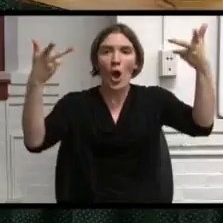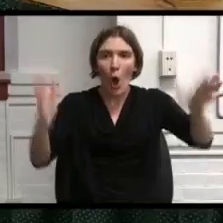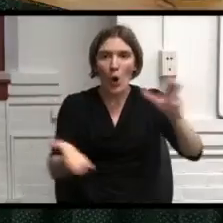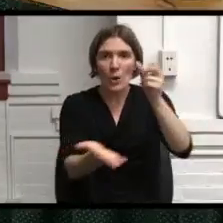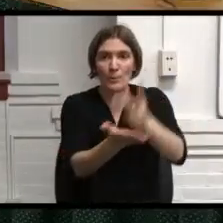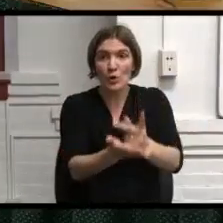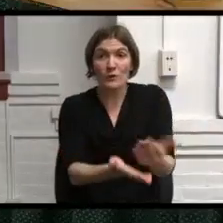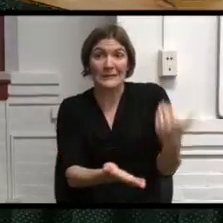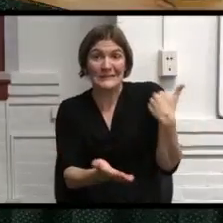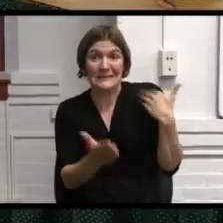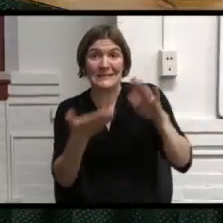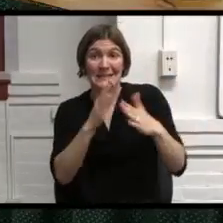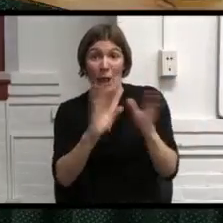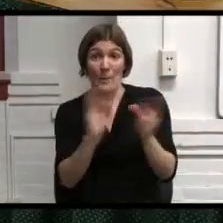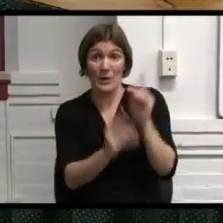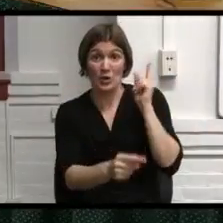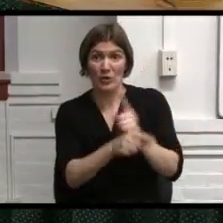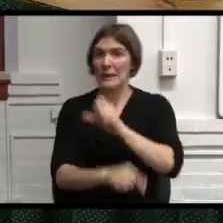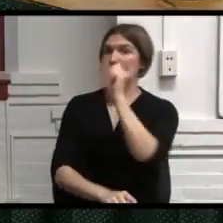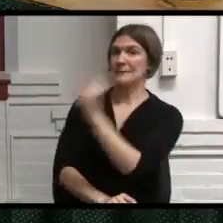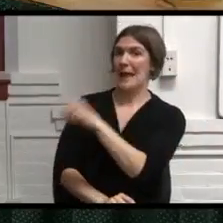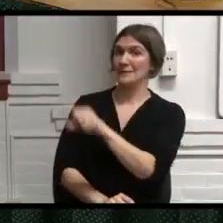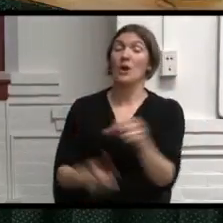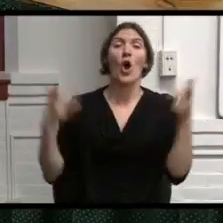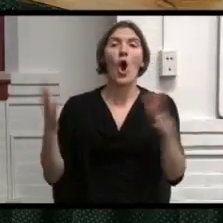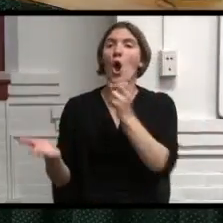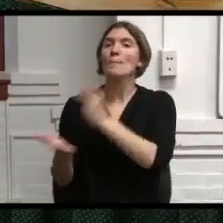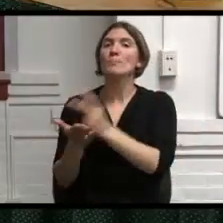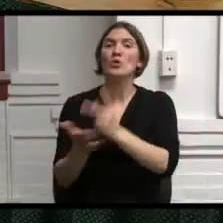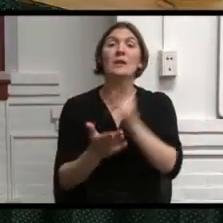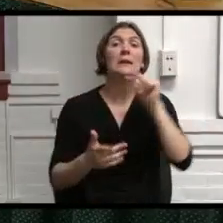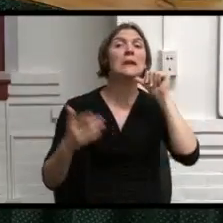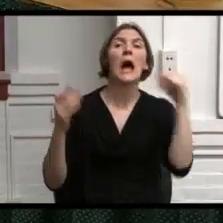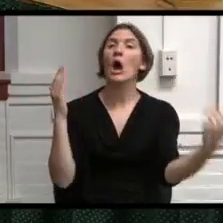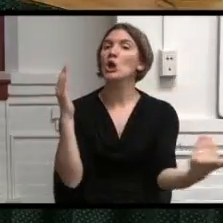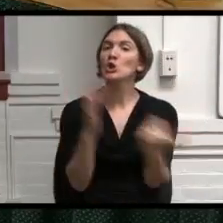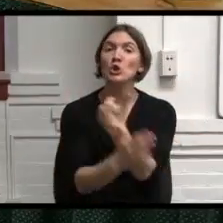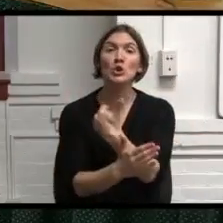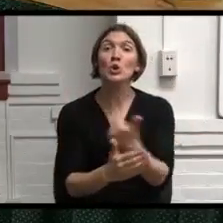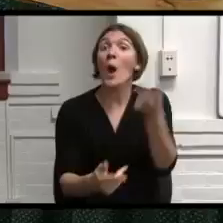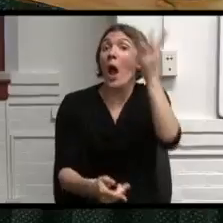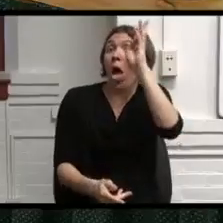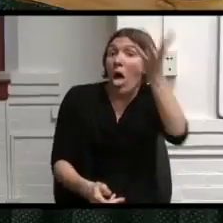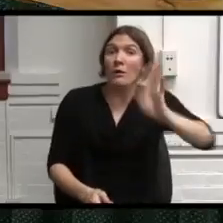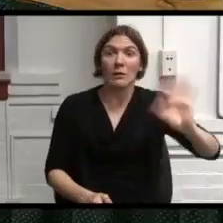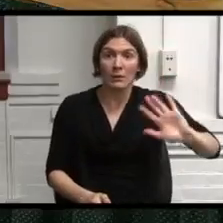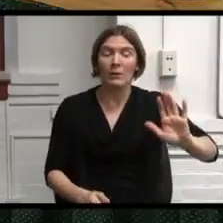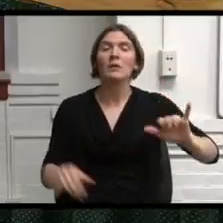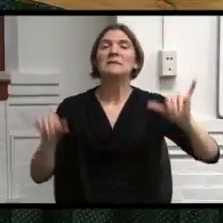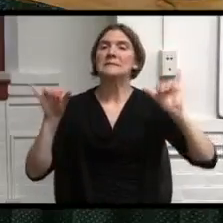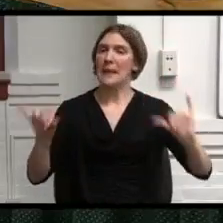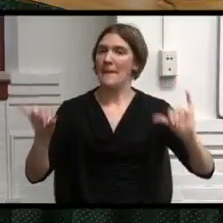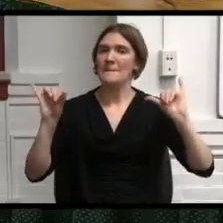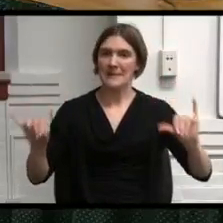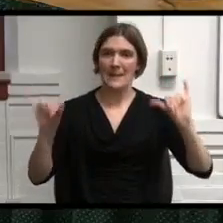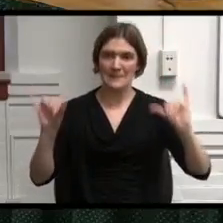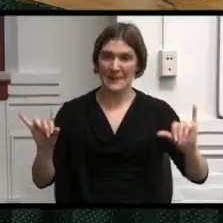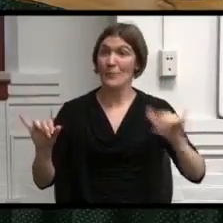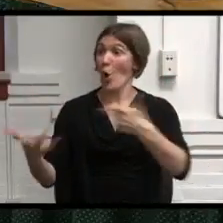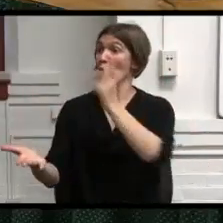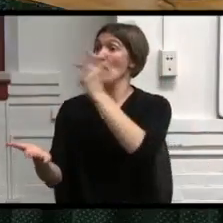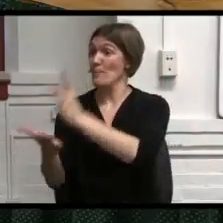town meeting? That's true. So this has all been approved? This is not new money, and it's to be used for the police fire project? That's exactly